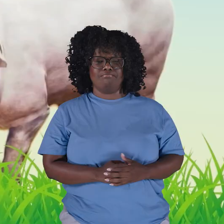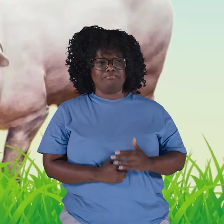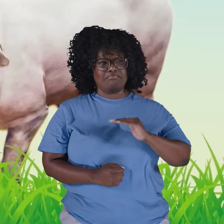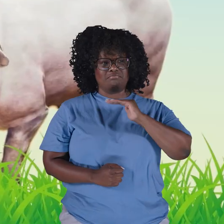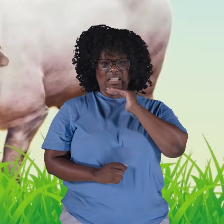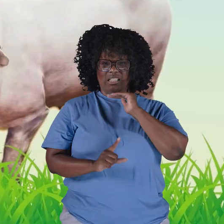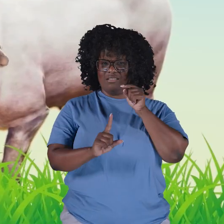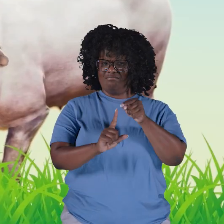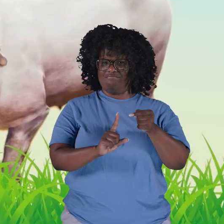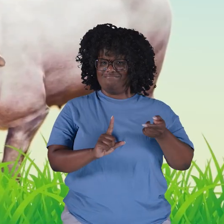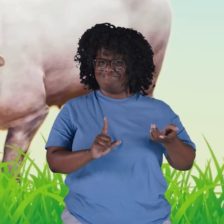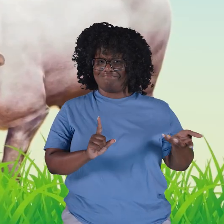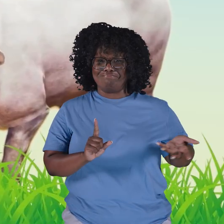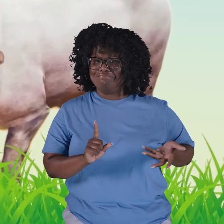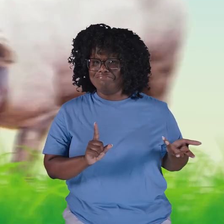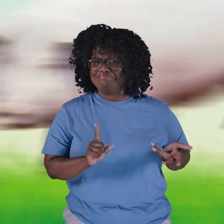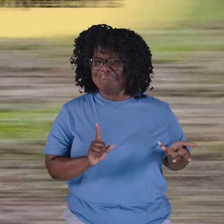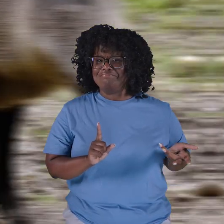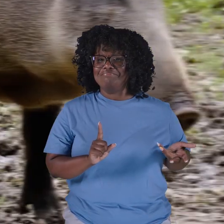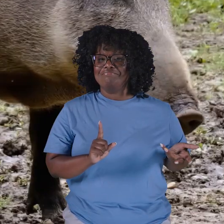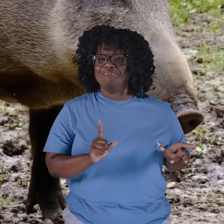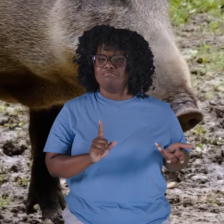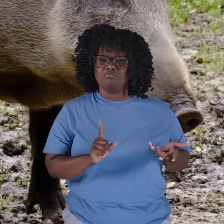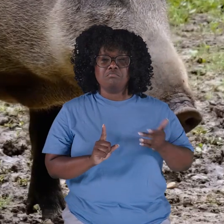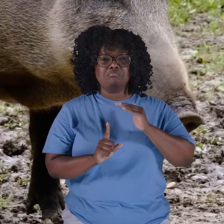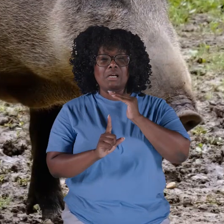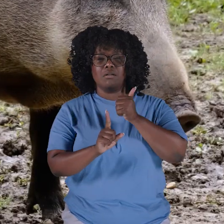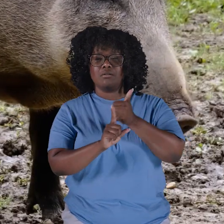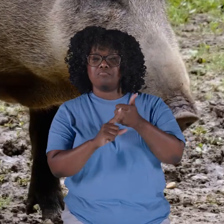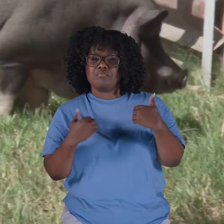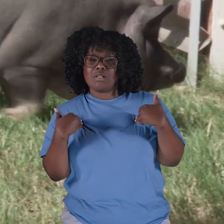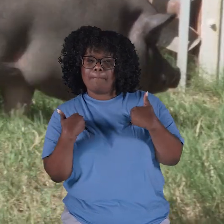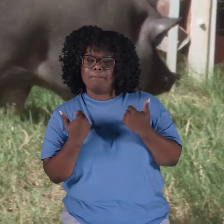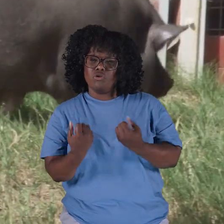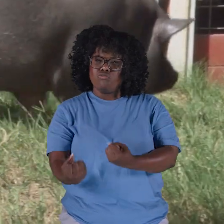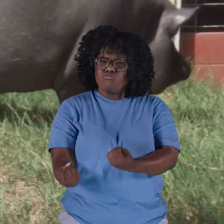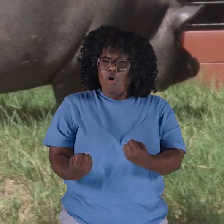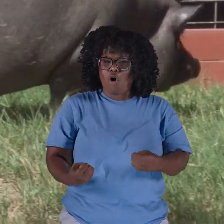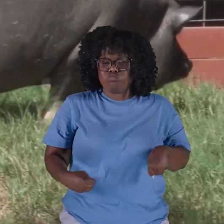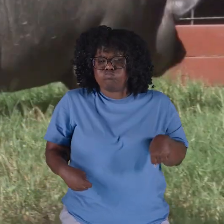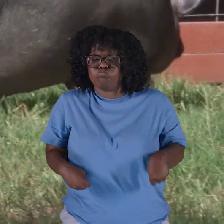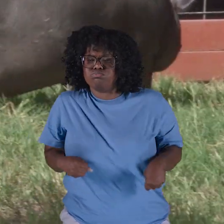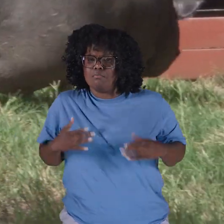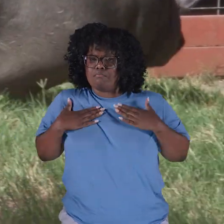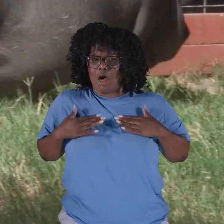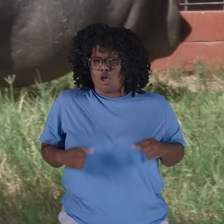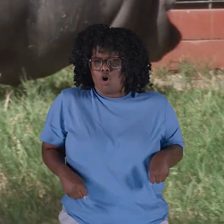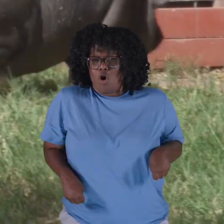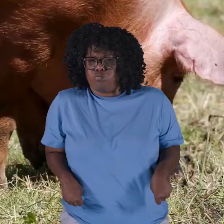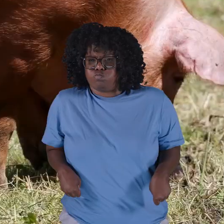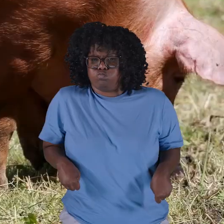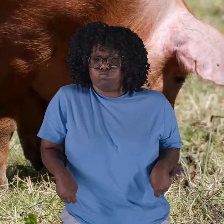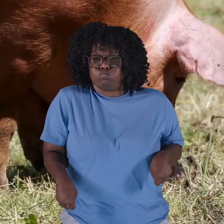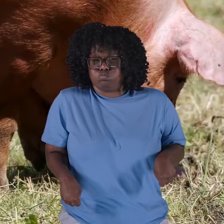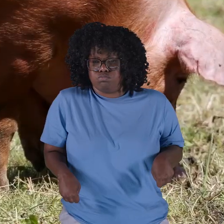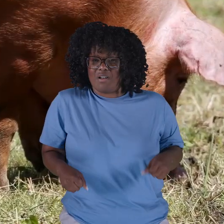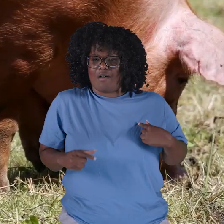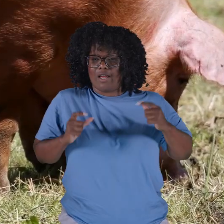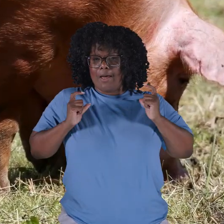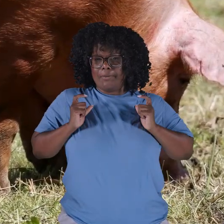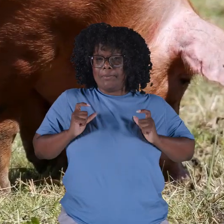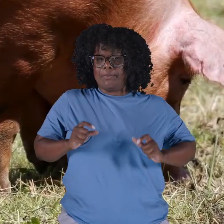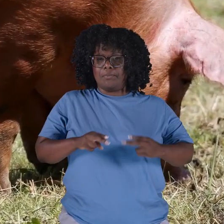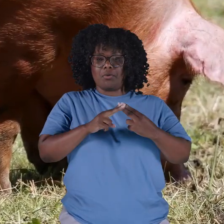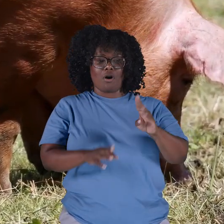What is a pig? Pigs are mammals, with strong, stocky bodies and a thick